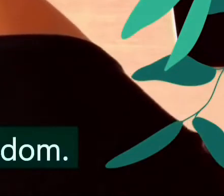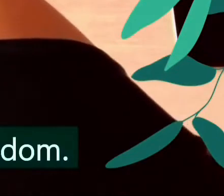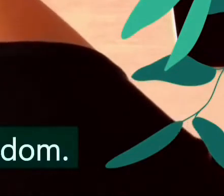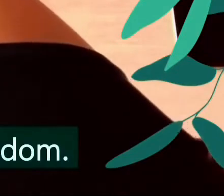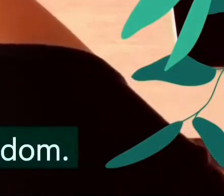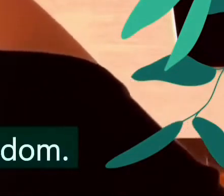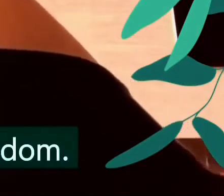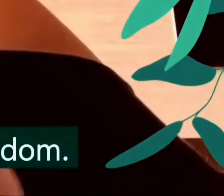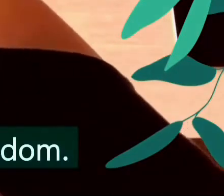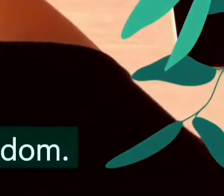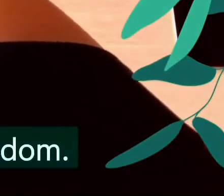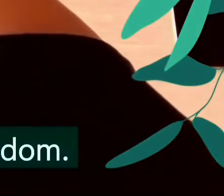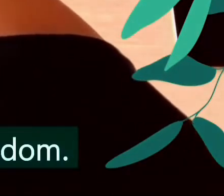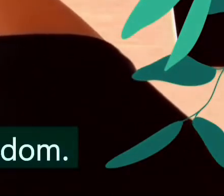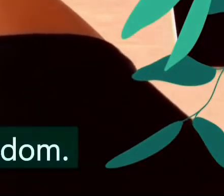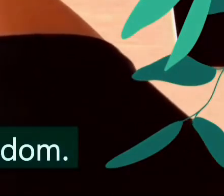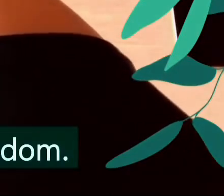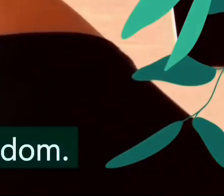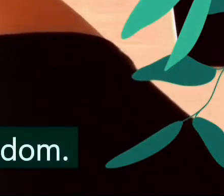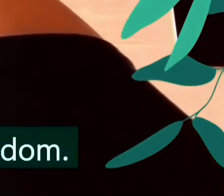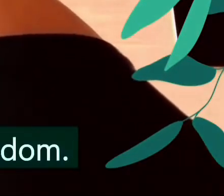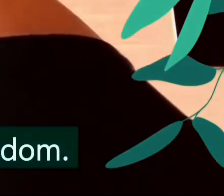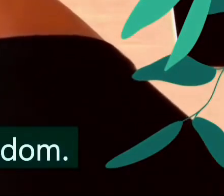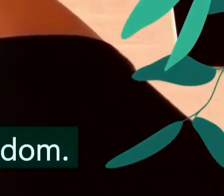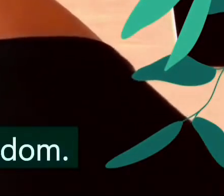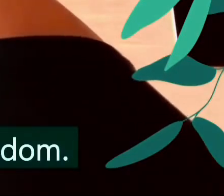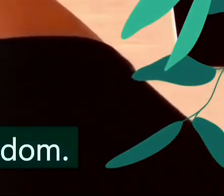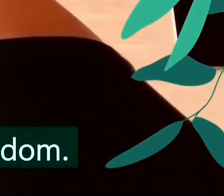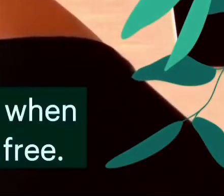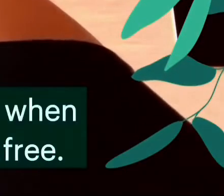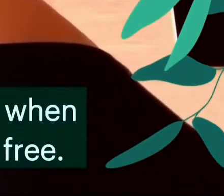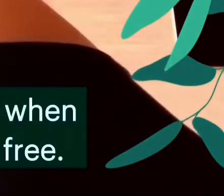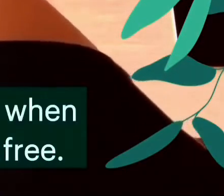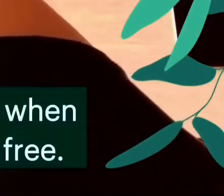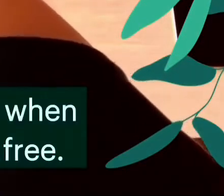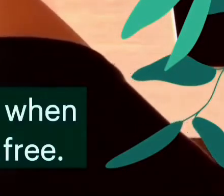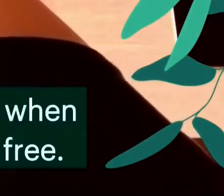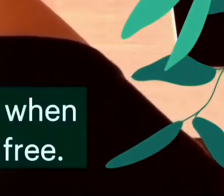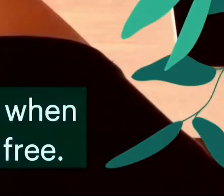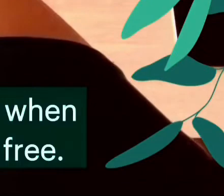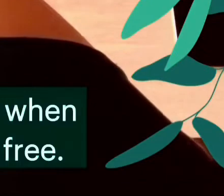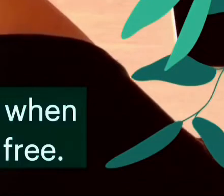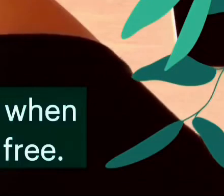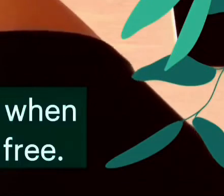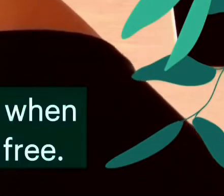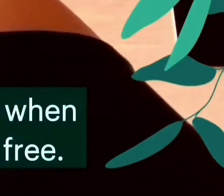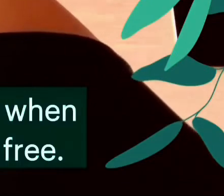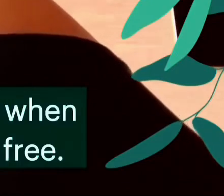We are each other's portals to freedom. We are how we